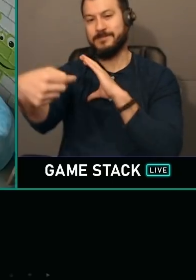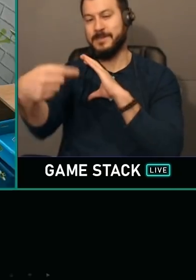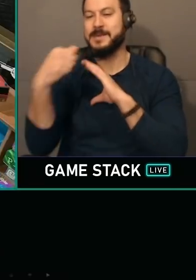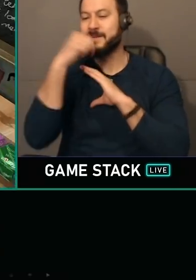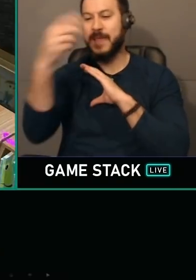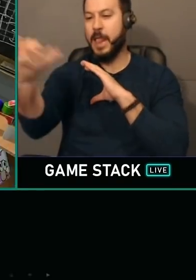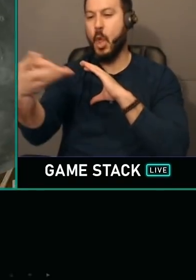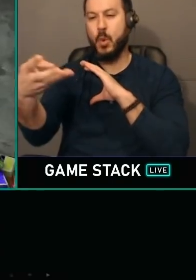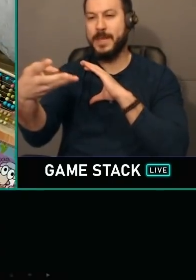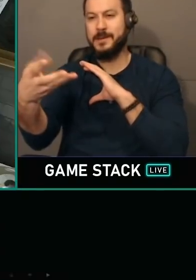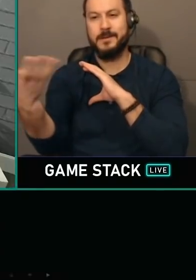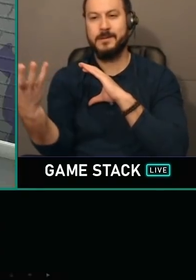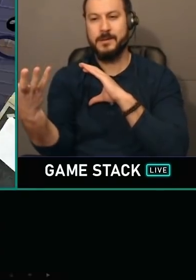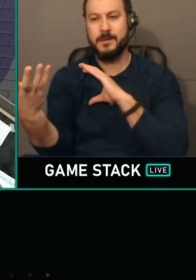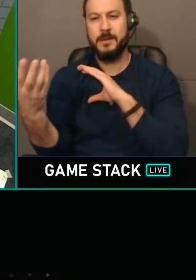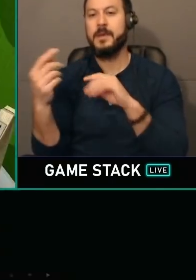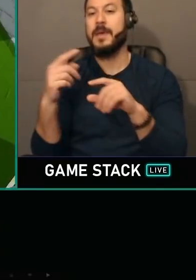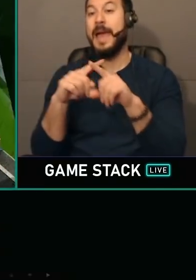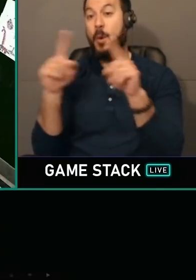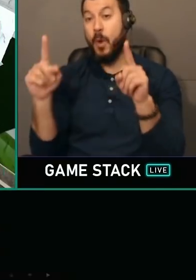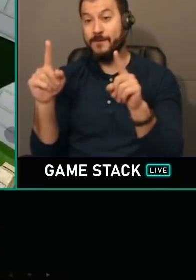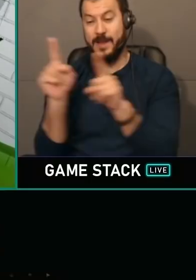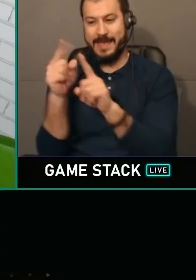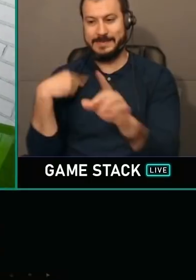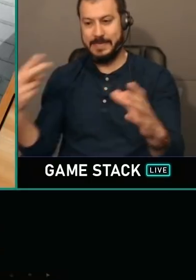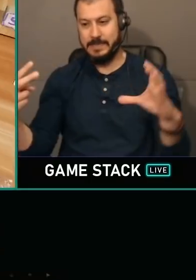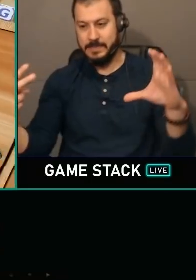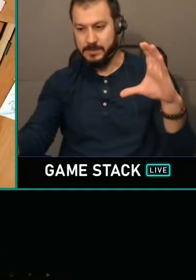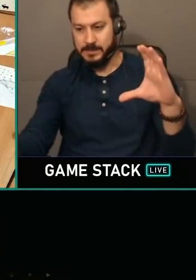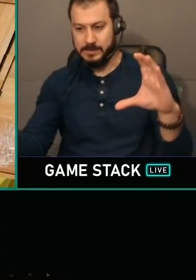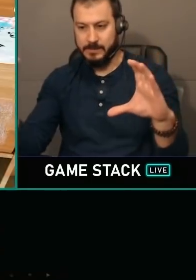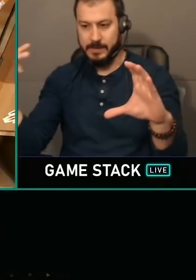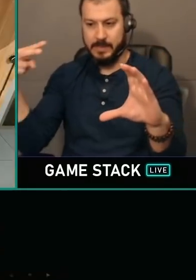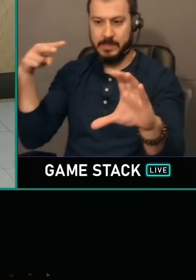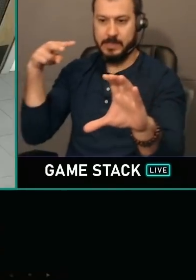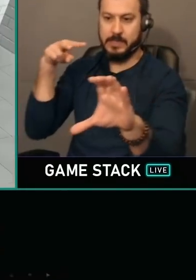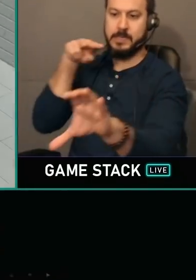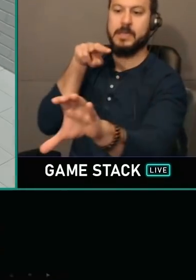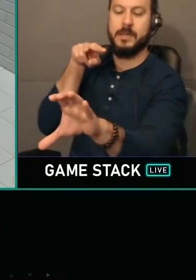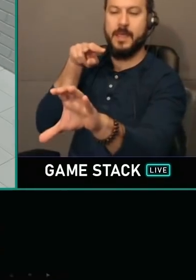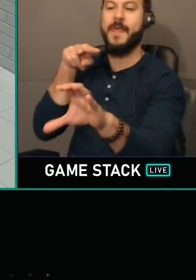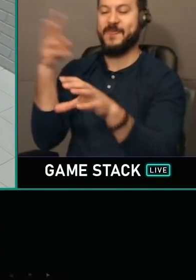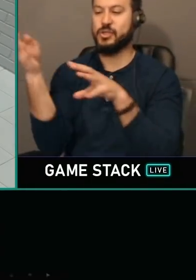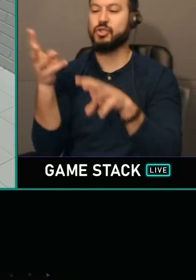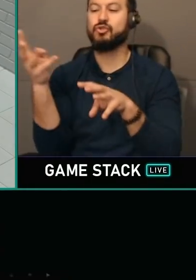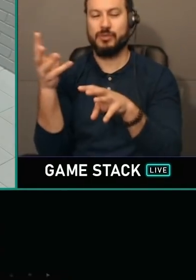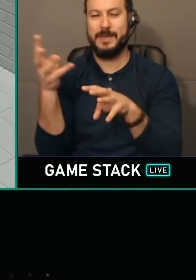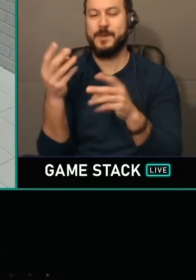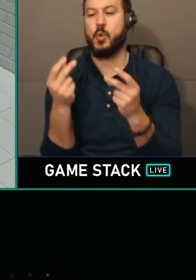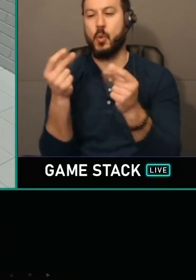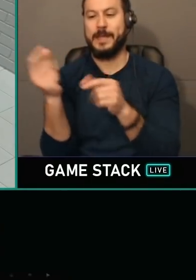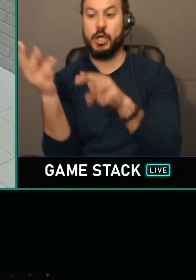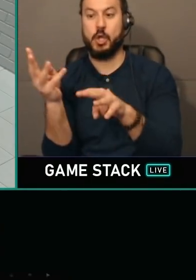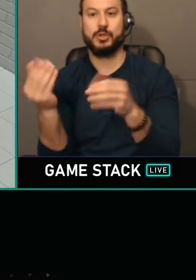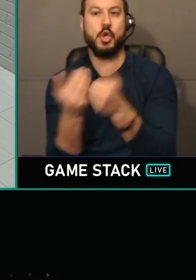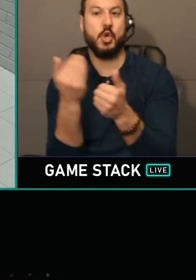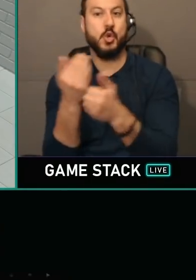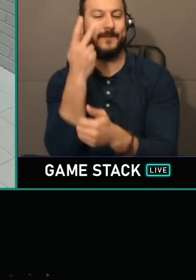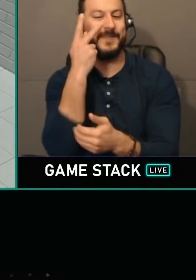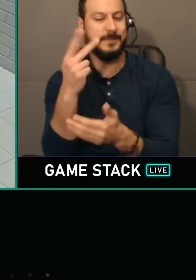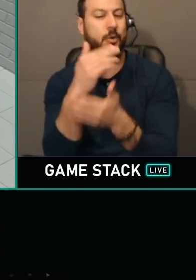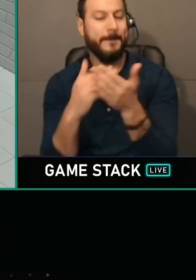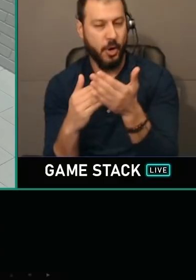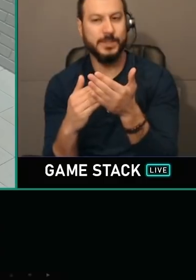yet. However, as I spin around the object, the streaming system quickly loads in the newly visible parts